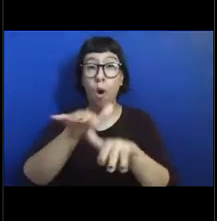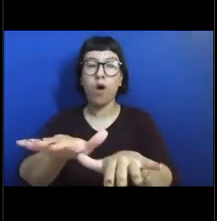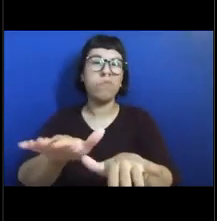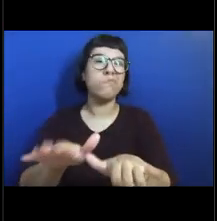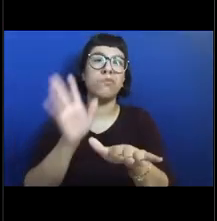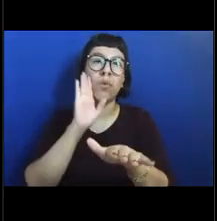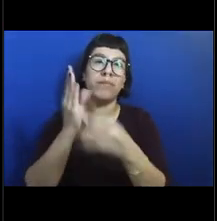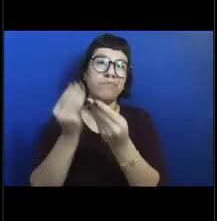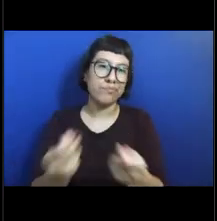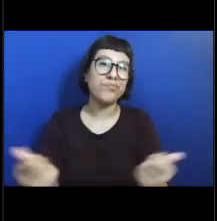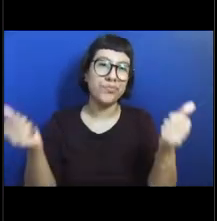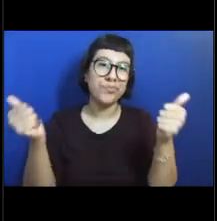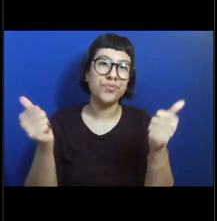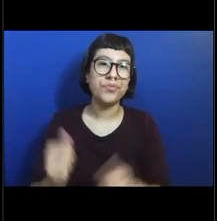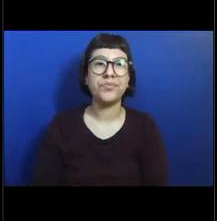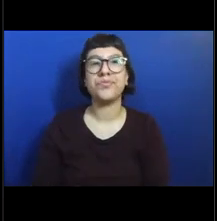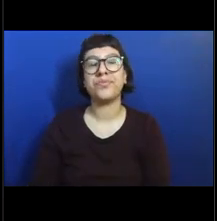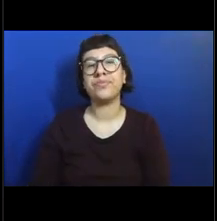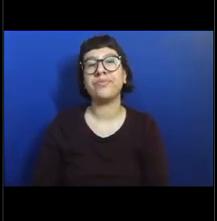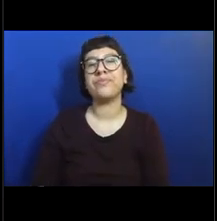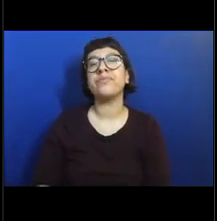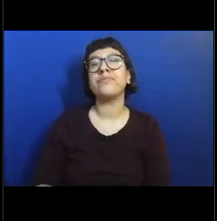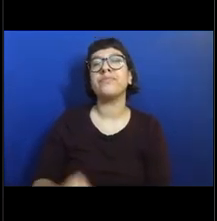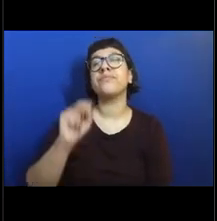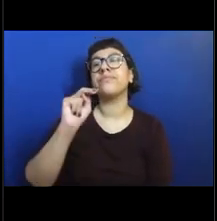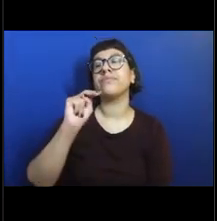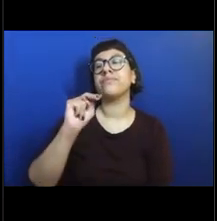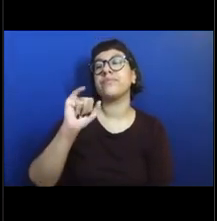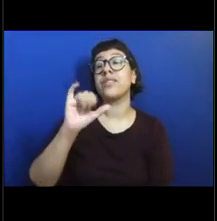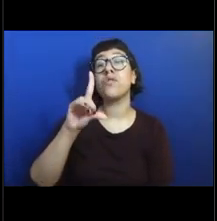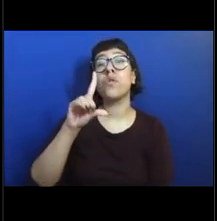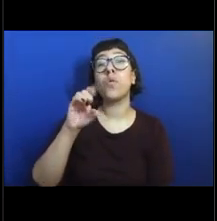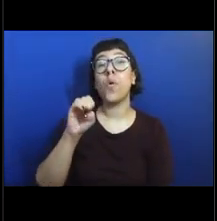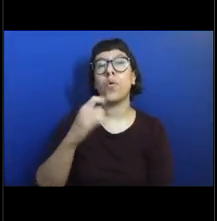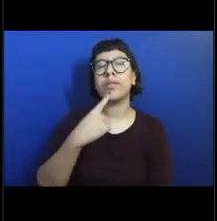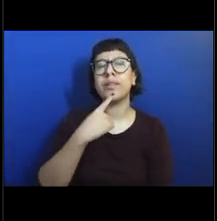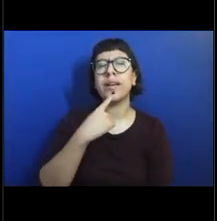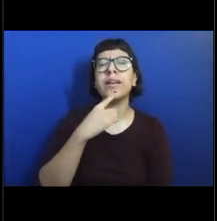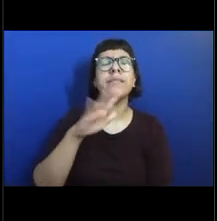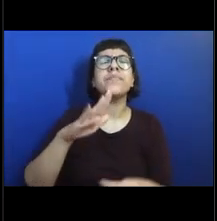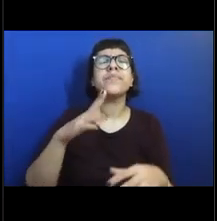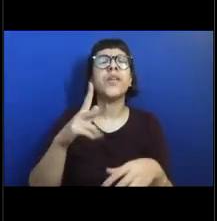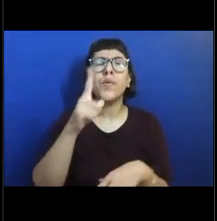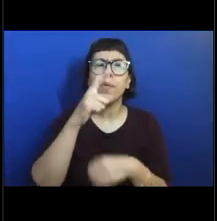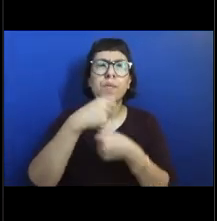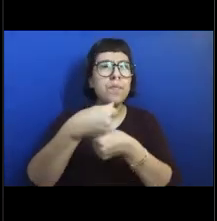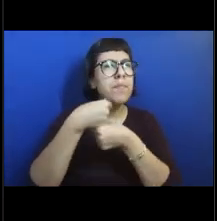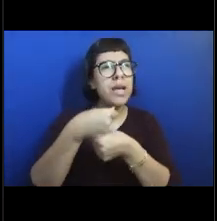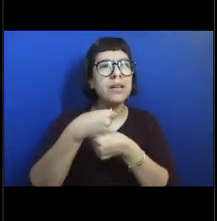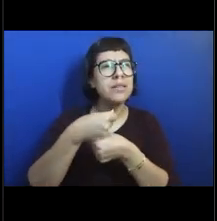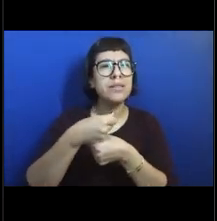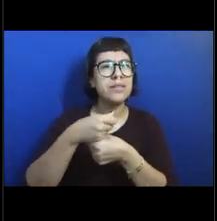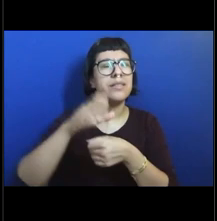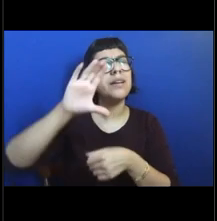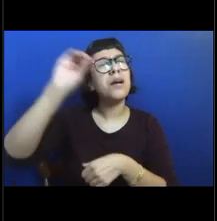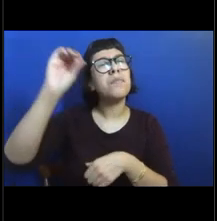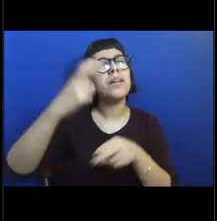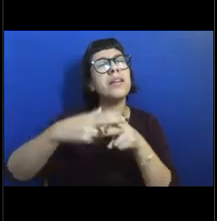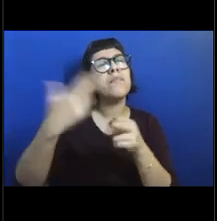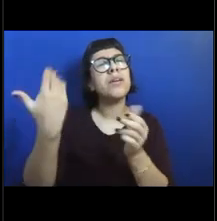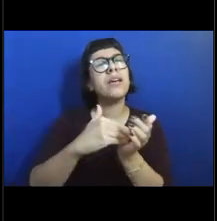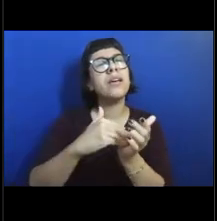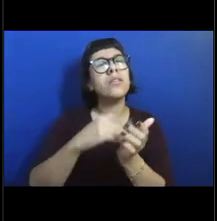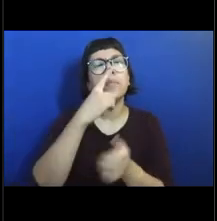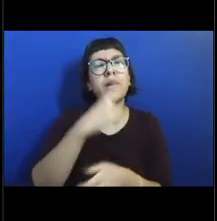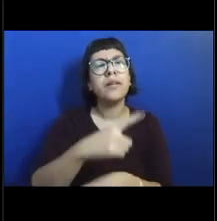I also read that, how do you say the name of the company who makes them, the Finnish company? There's a couple